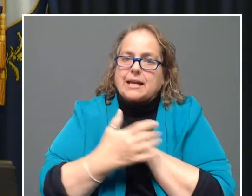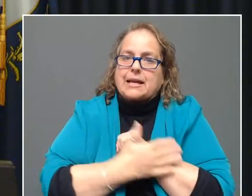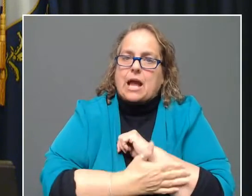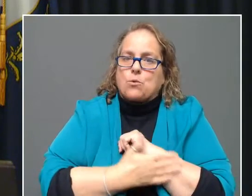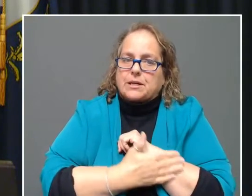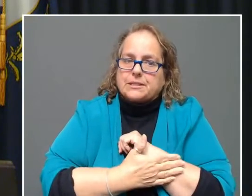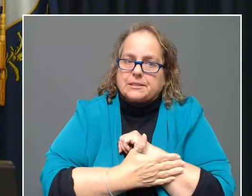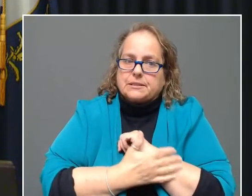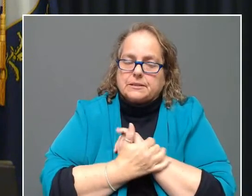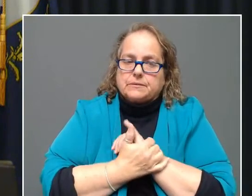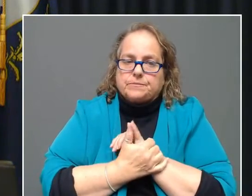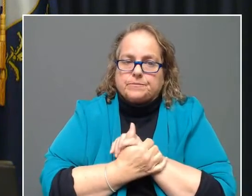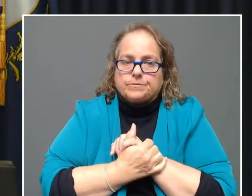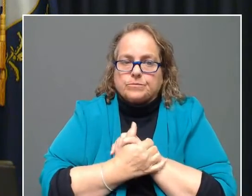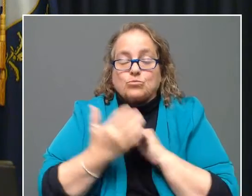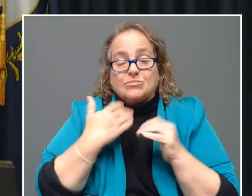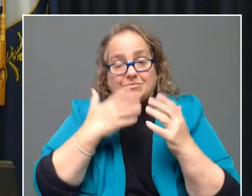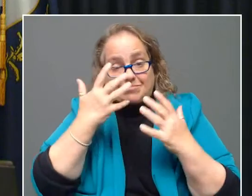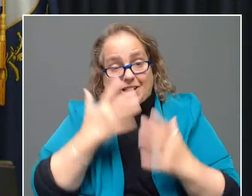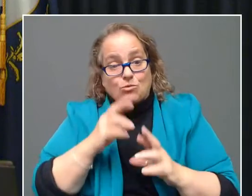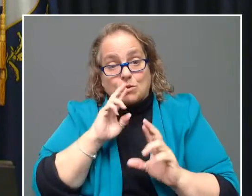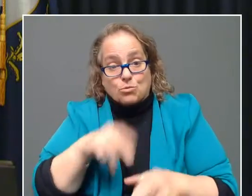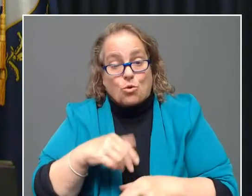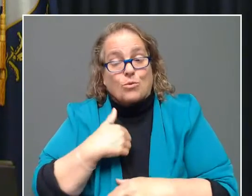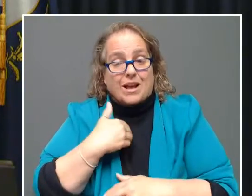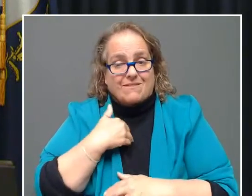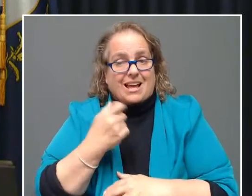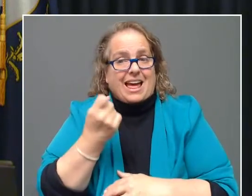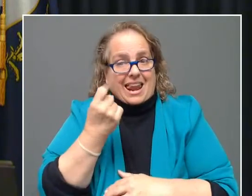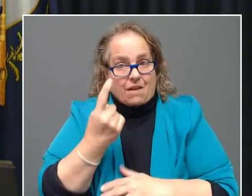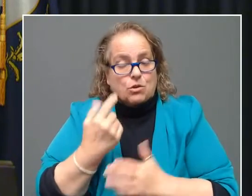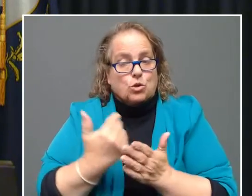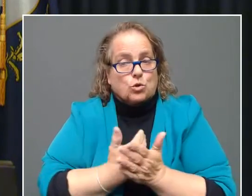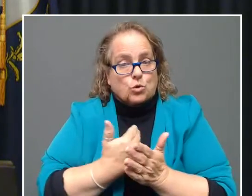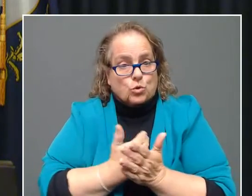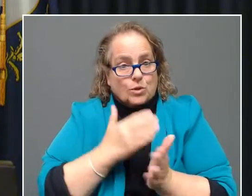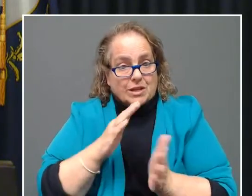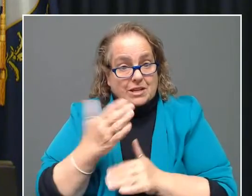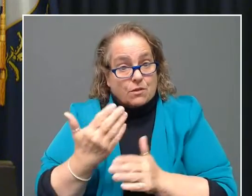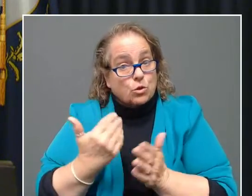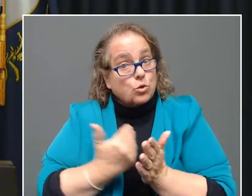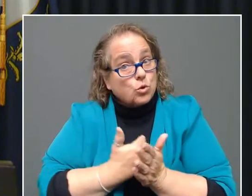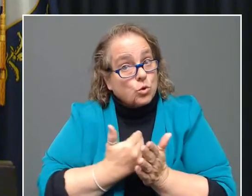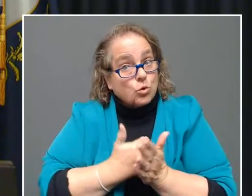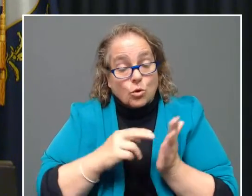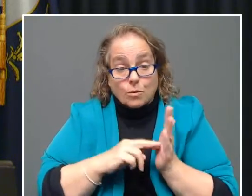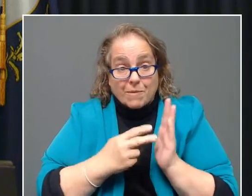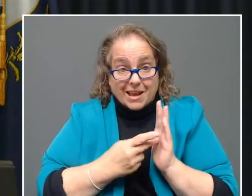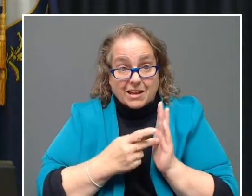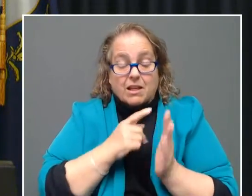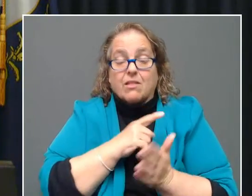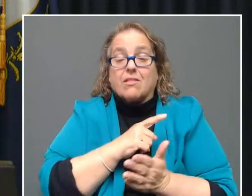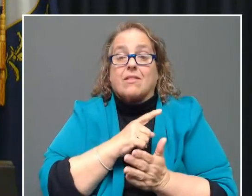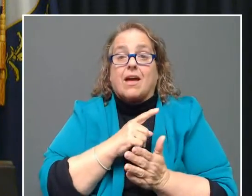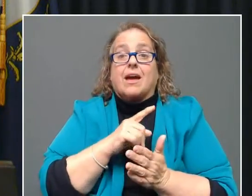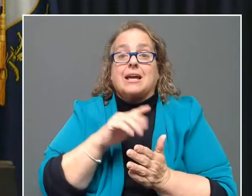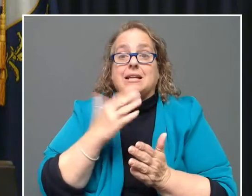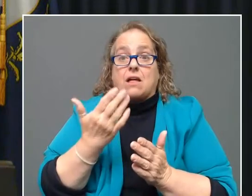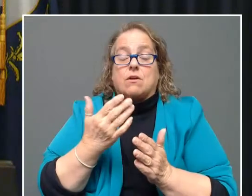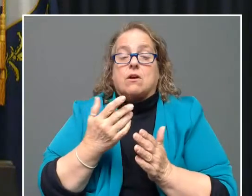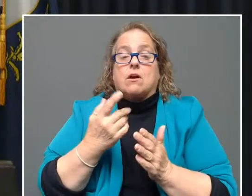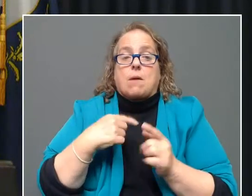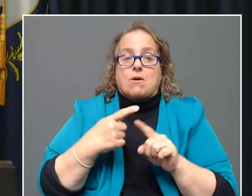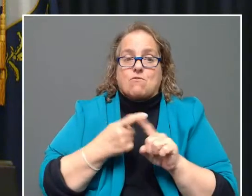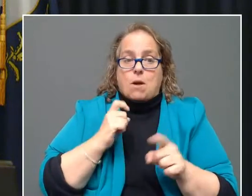are sad to report, though, that we have 11 new deaths, and by new, it means they've come up from our local